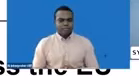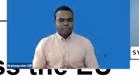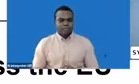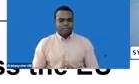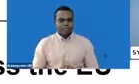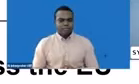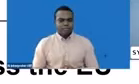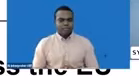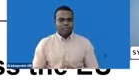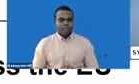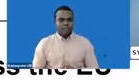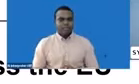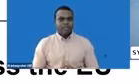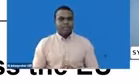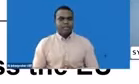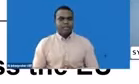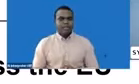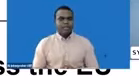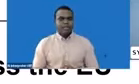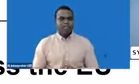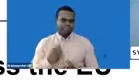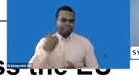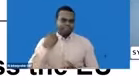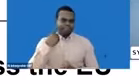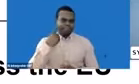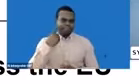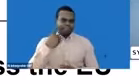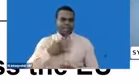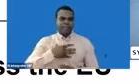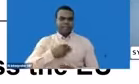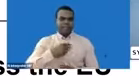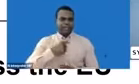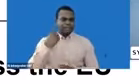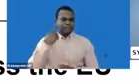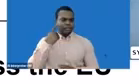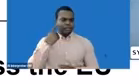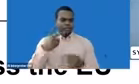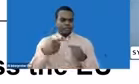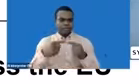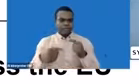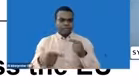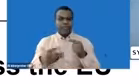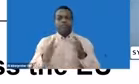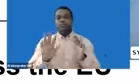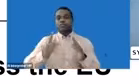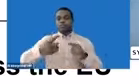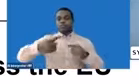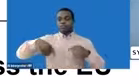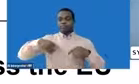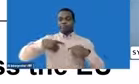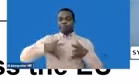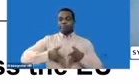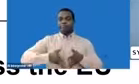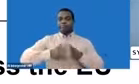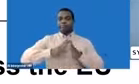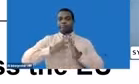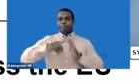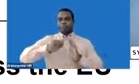our project consists in resources that are flexible. This is my first point, and